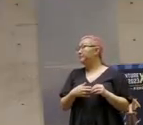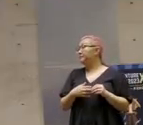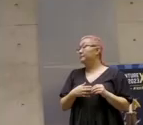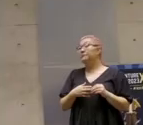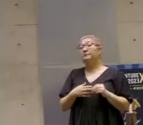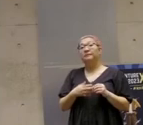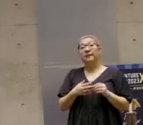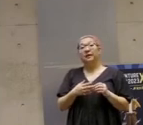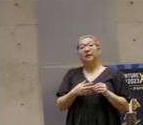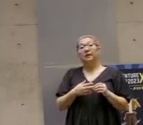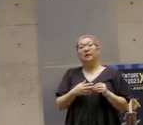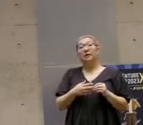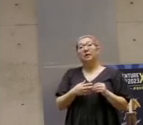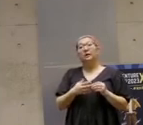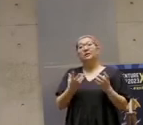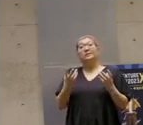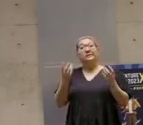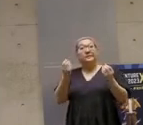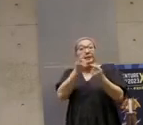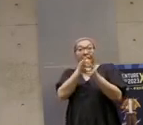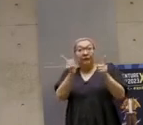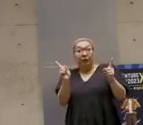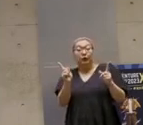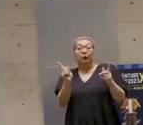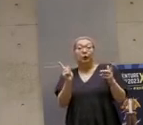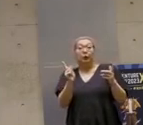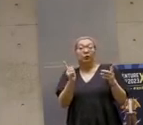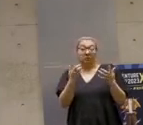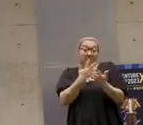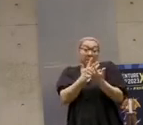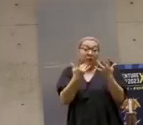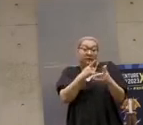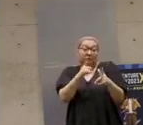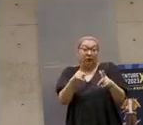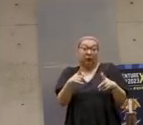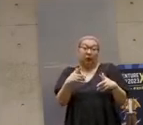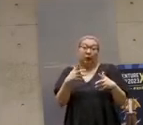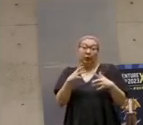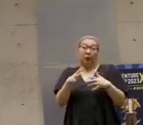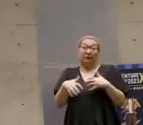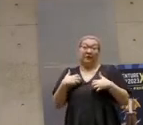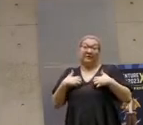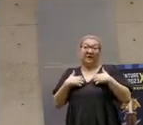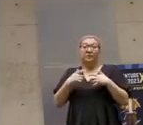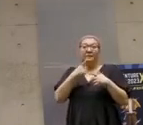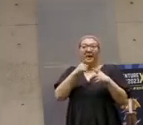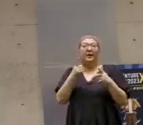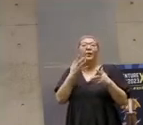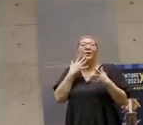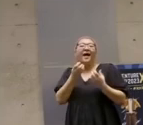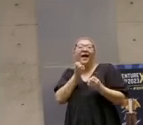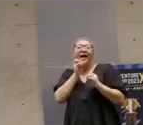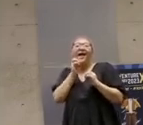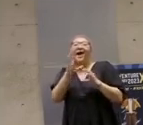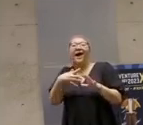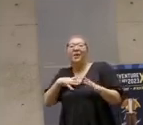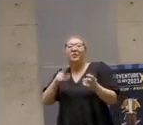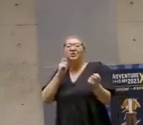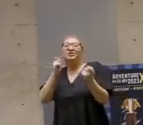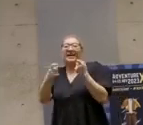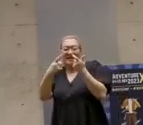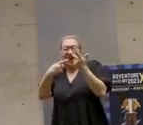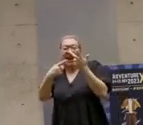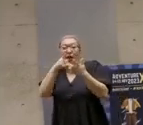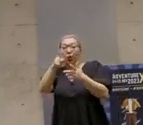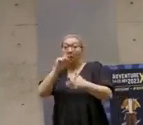you who are adventure fans are going to be horrified by me talking about what we want to change. So just to be clear, we will have